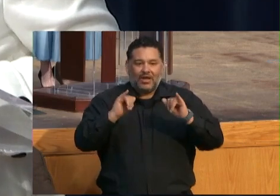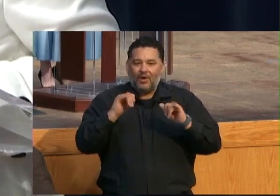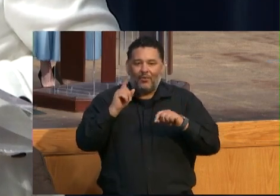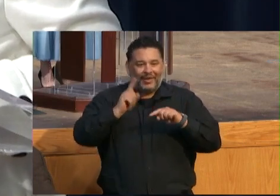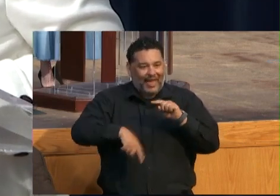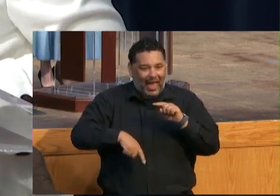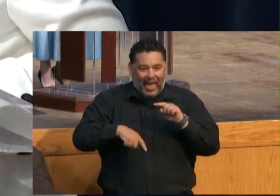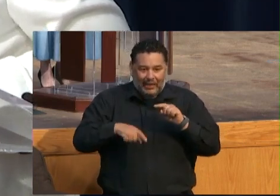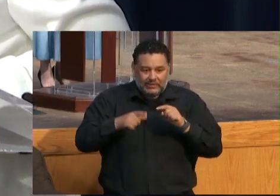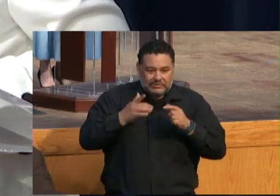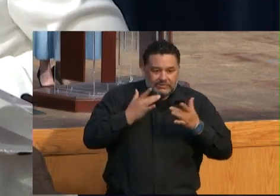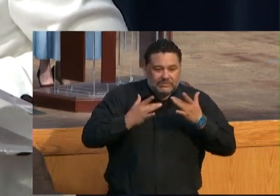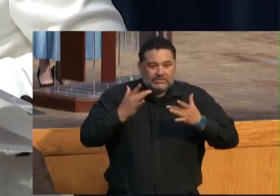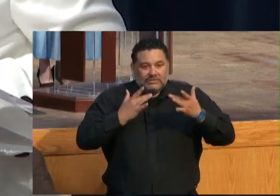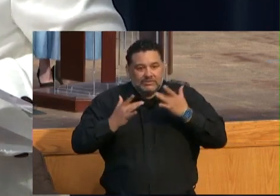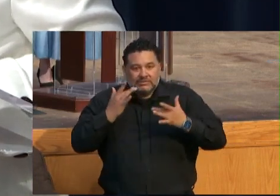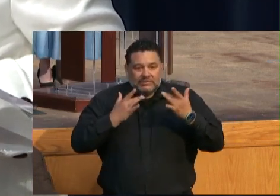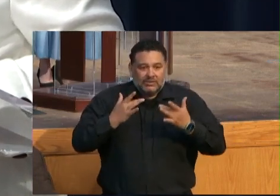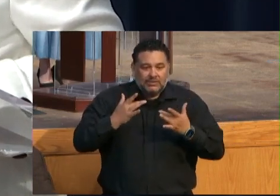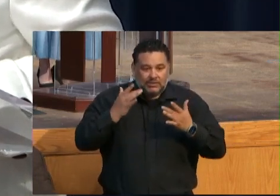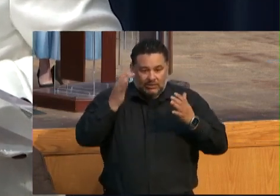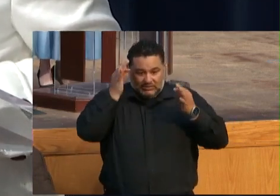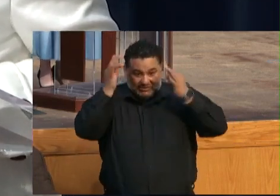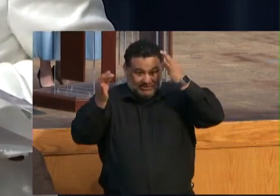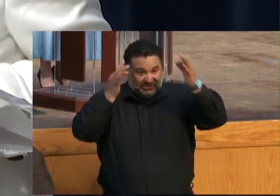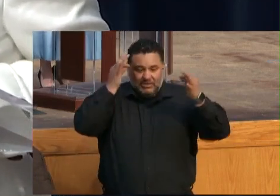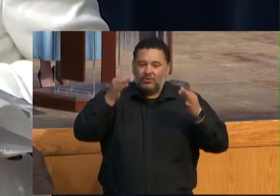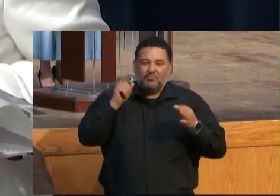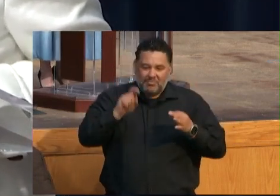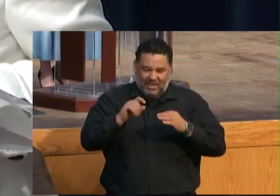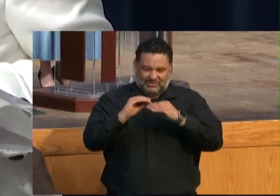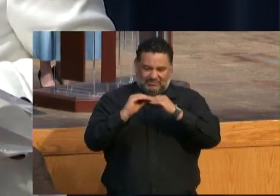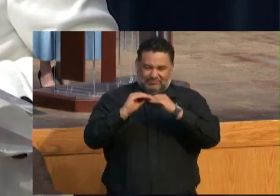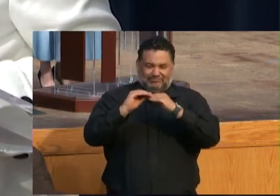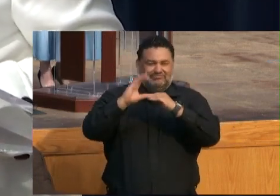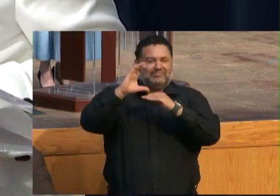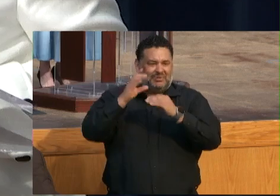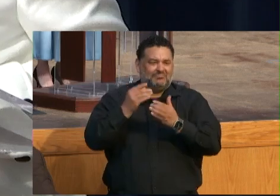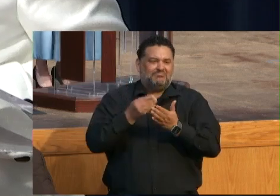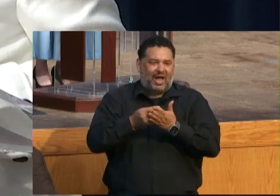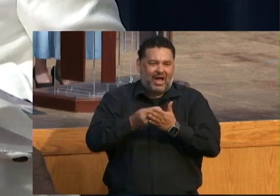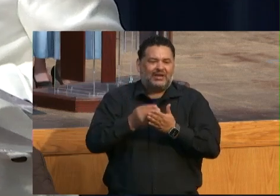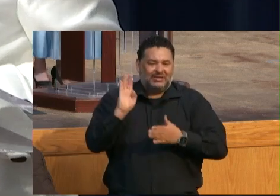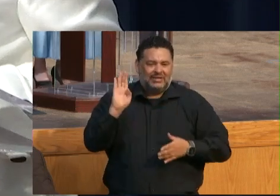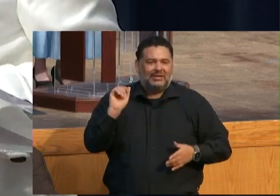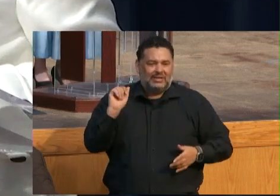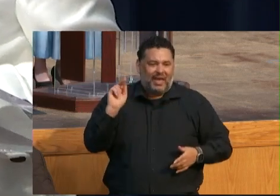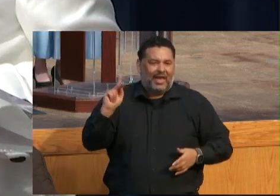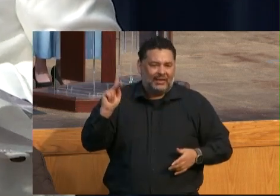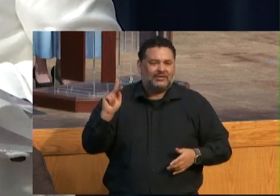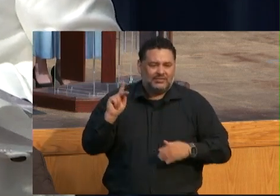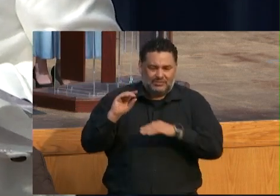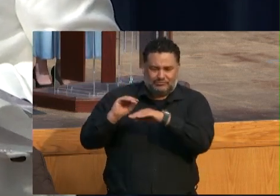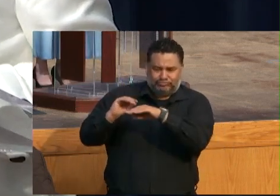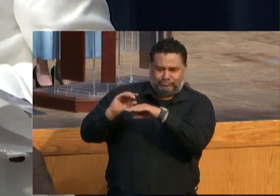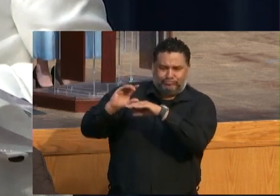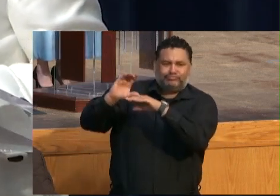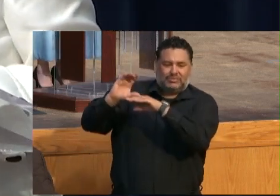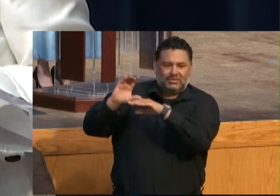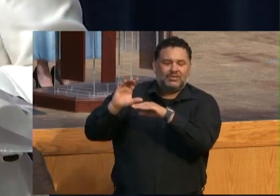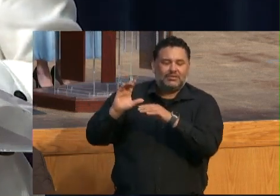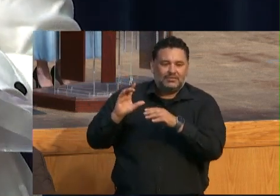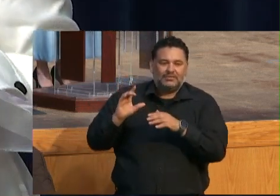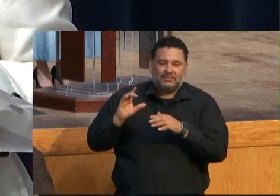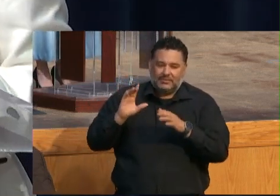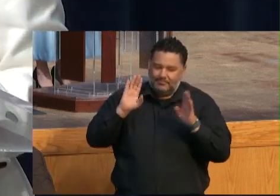cliff. We've got to have money in the bank, as we say. We've got to have a little bit of reserve. So we're going to have